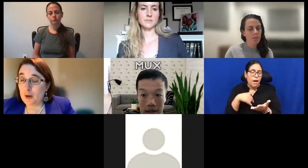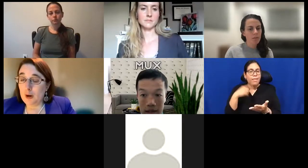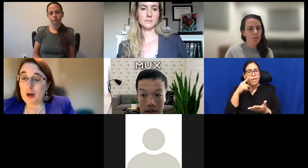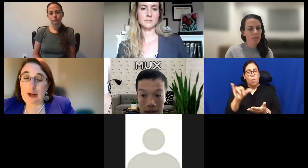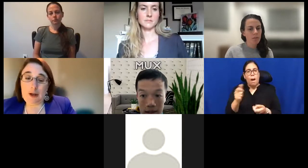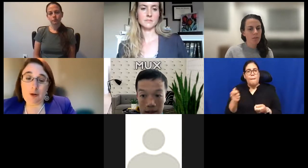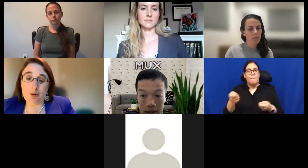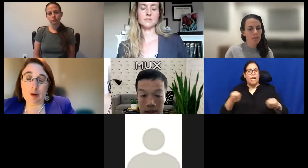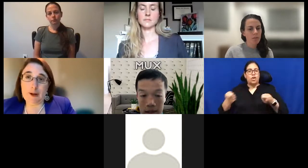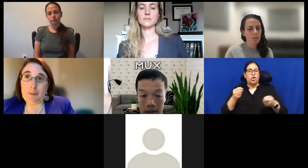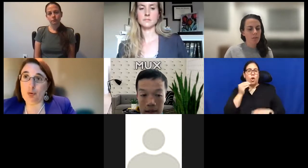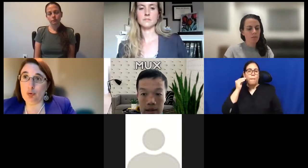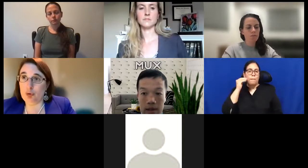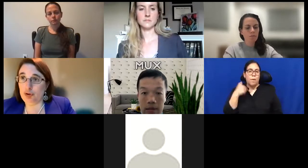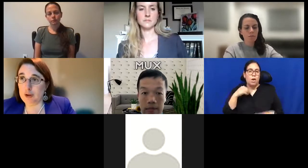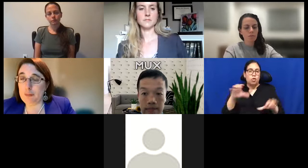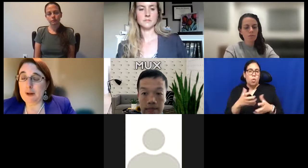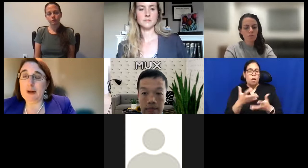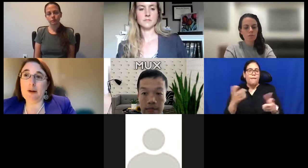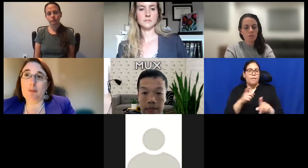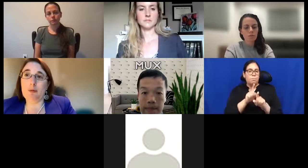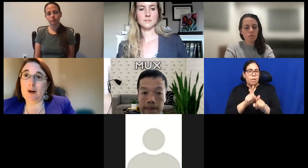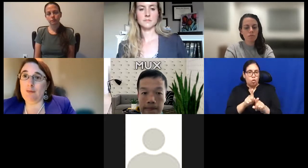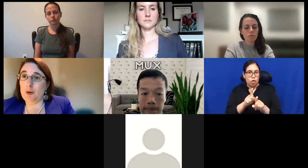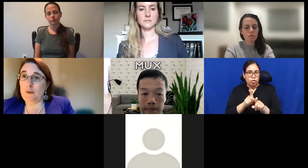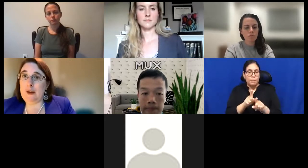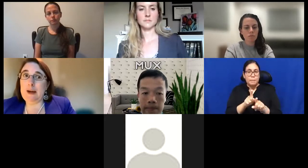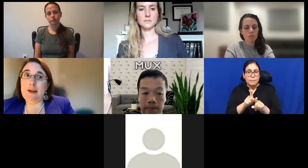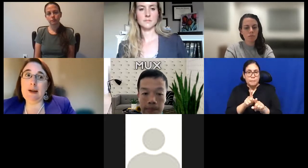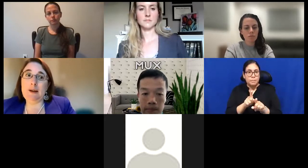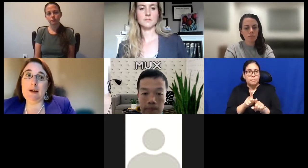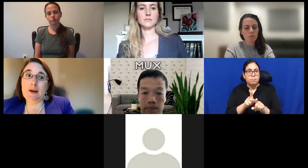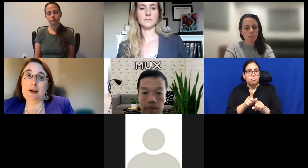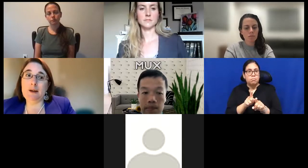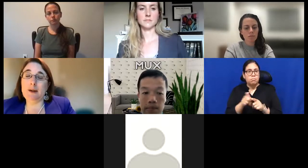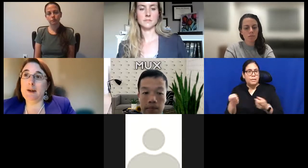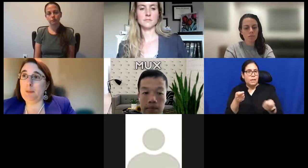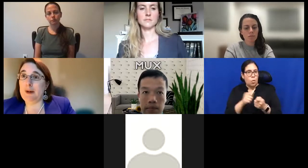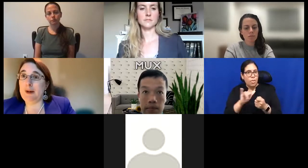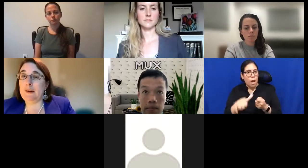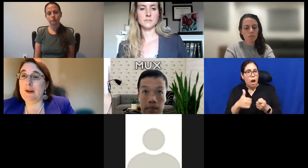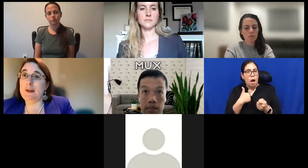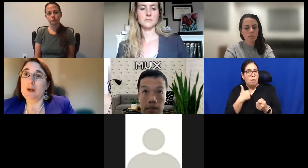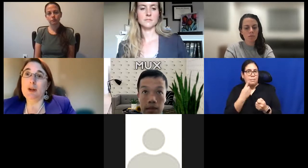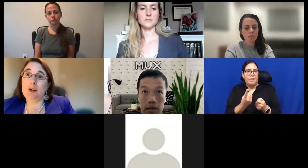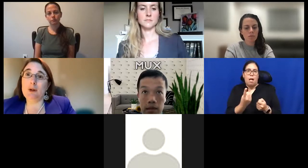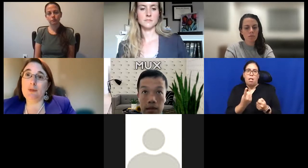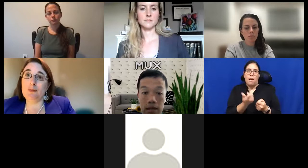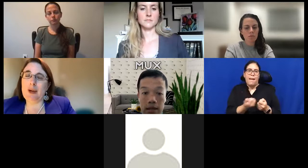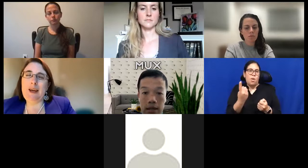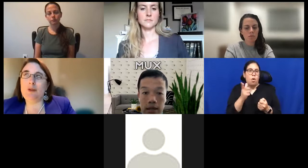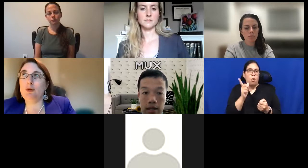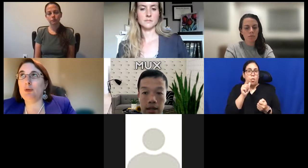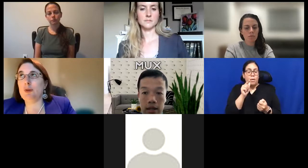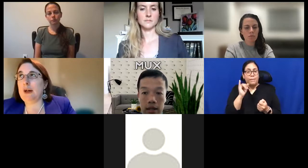home. I do a lot of mentorship. A lot of fear with that, and I tell anybody that if